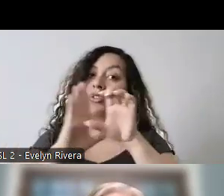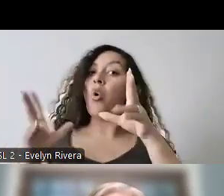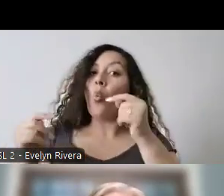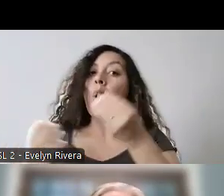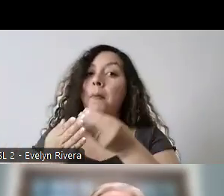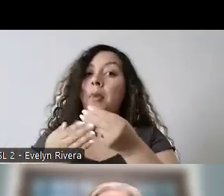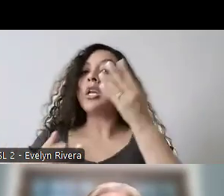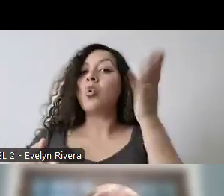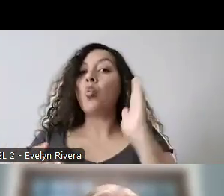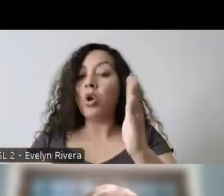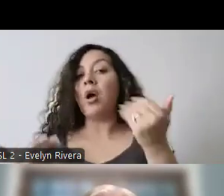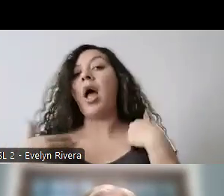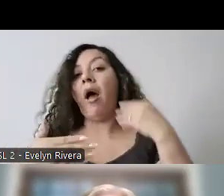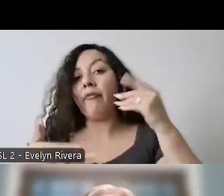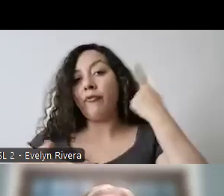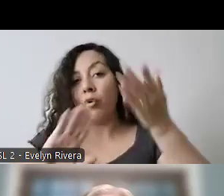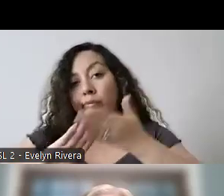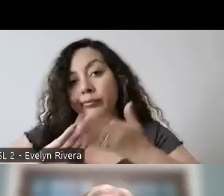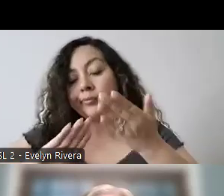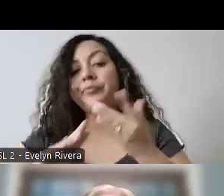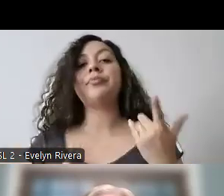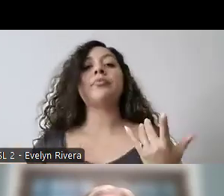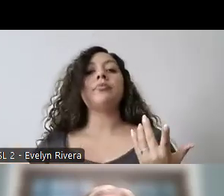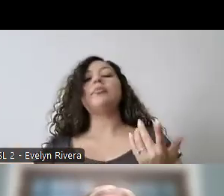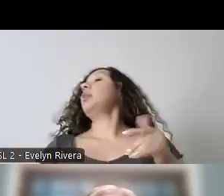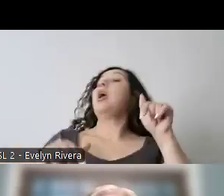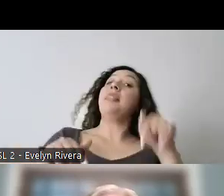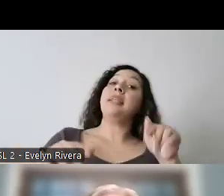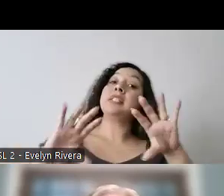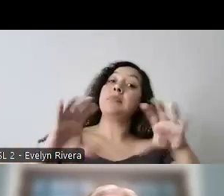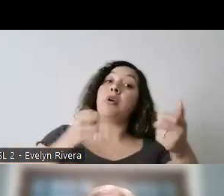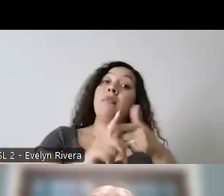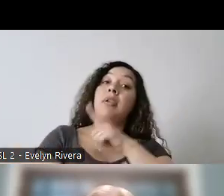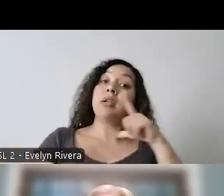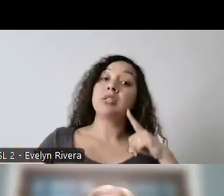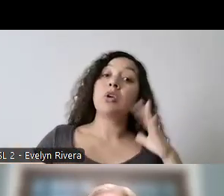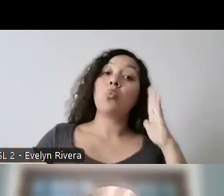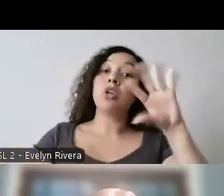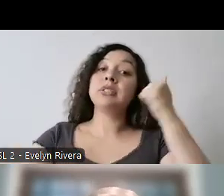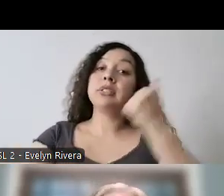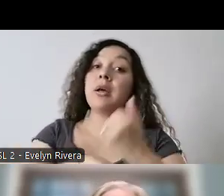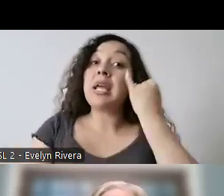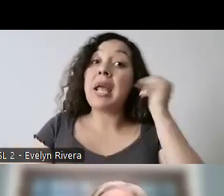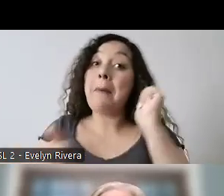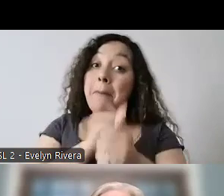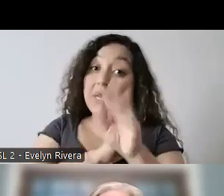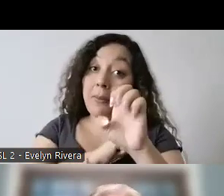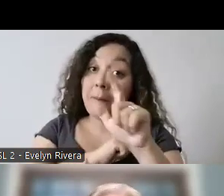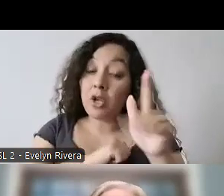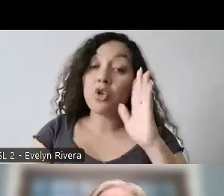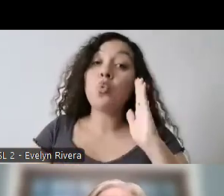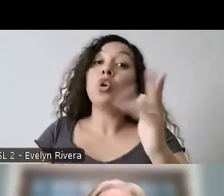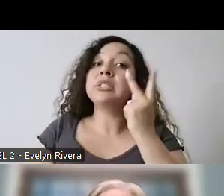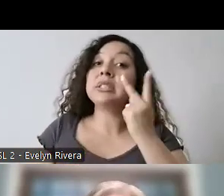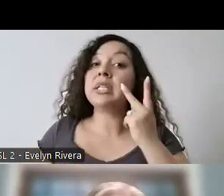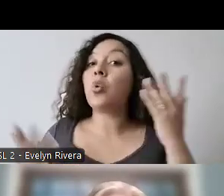to be available. So this piece of legislation that would establish this, if it were to pass, this is what you would see